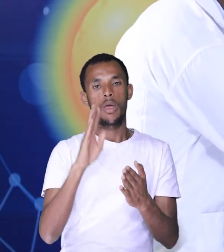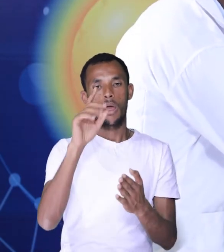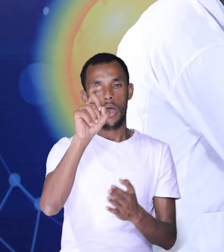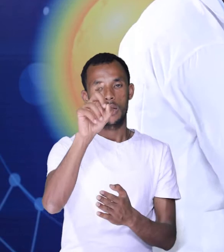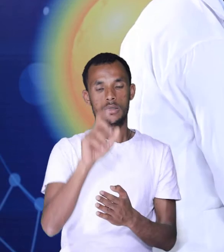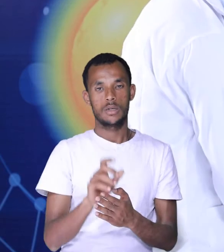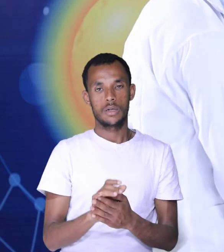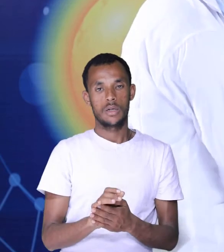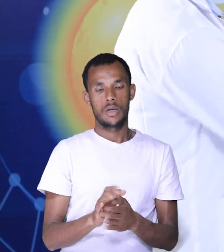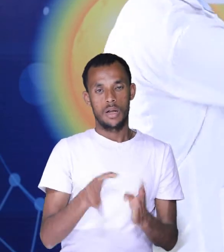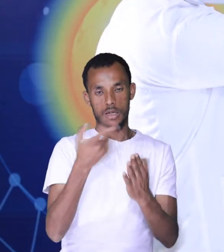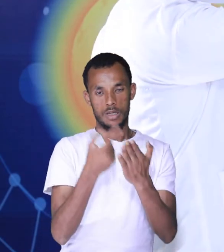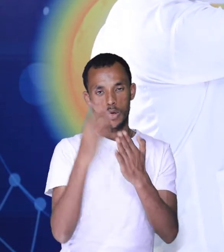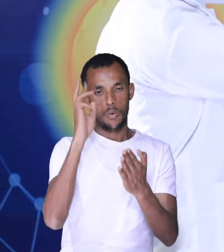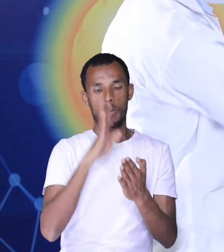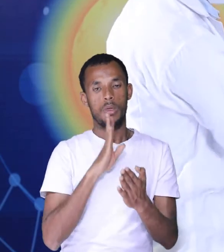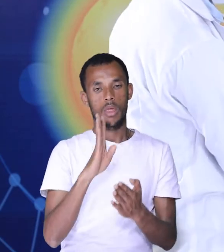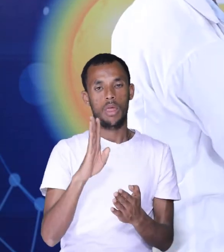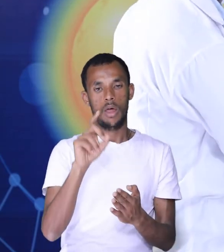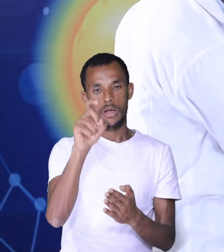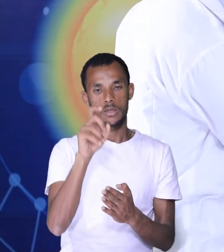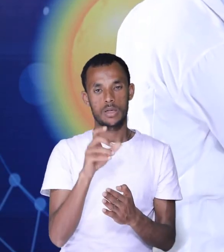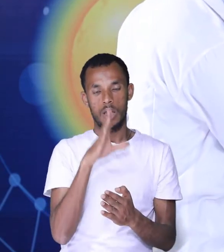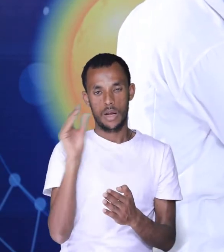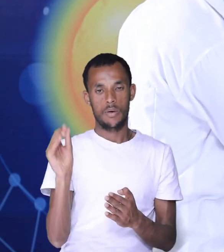x. Let this will be x.